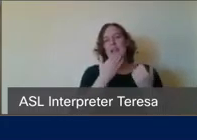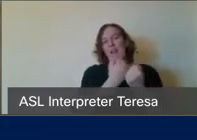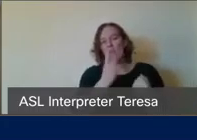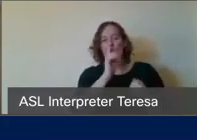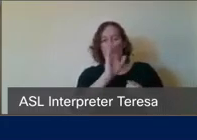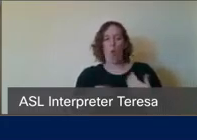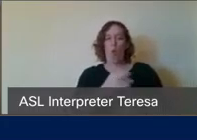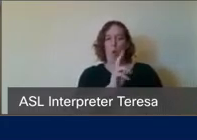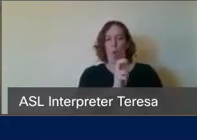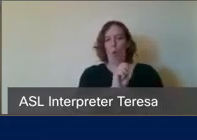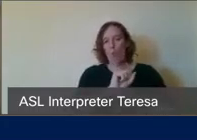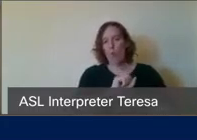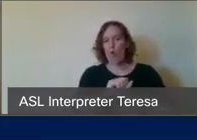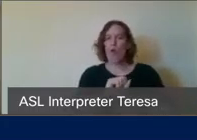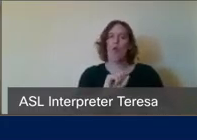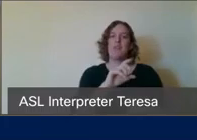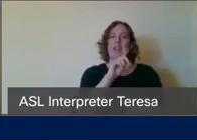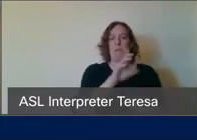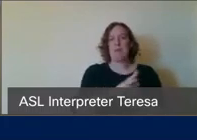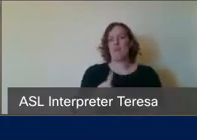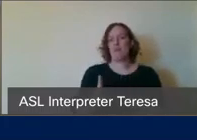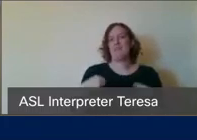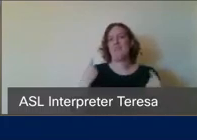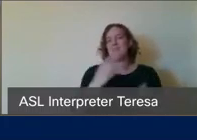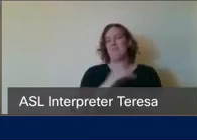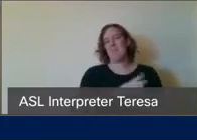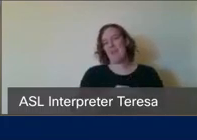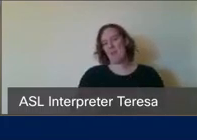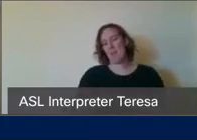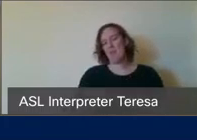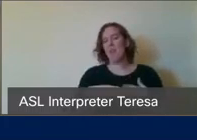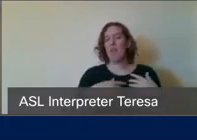and diligence throughout this pandemic. I think the performance